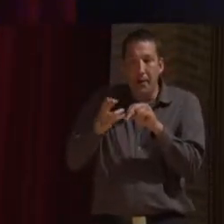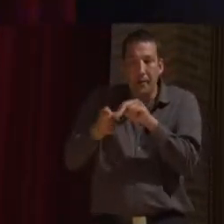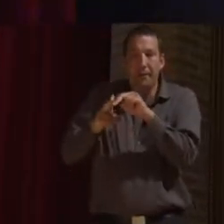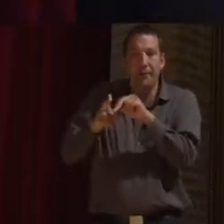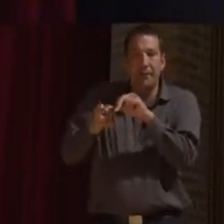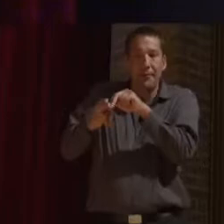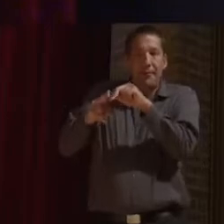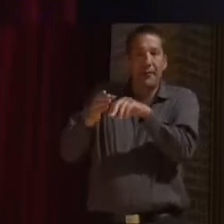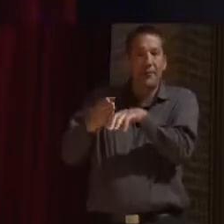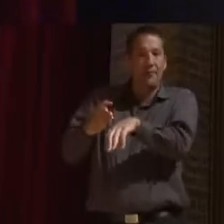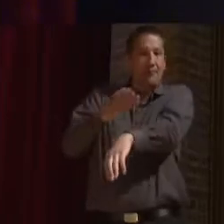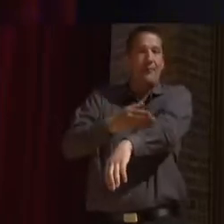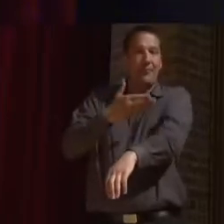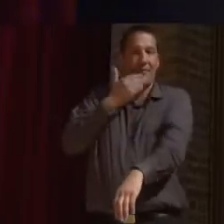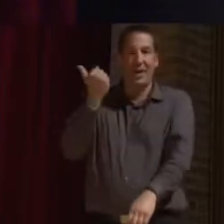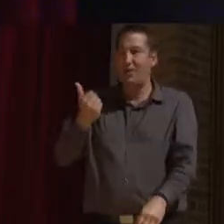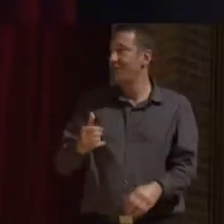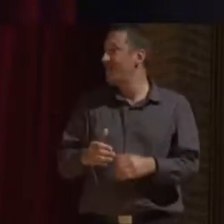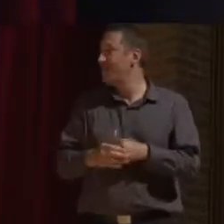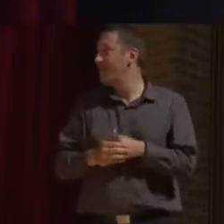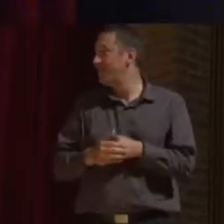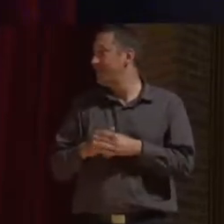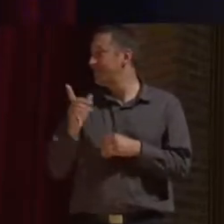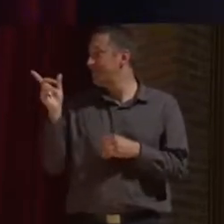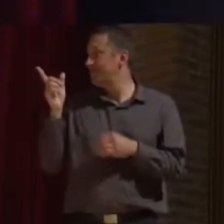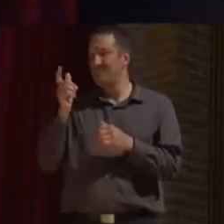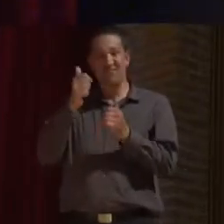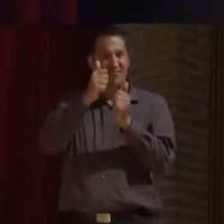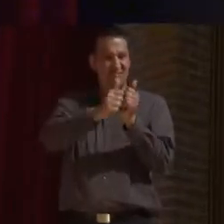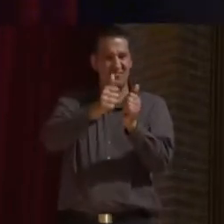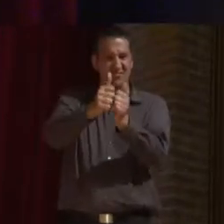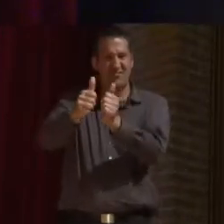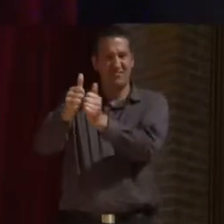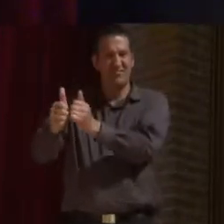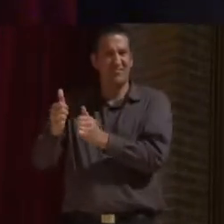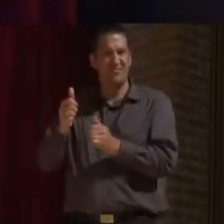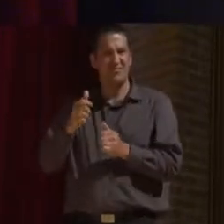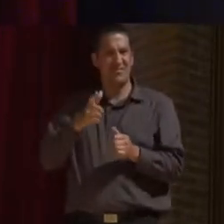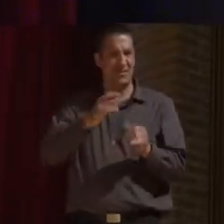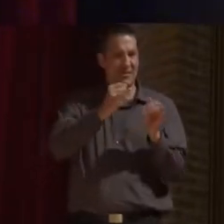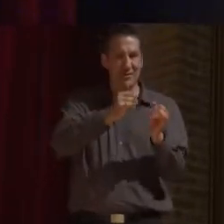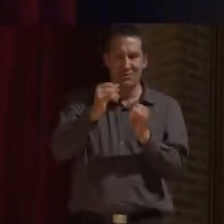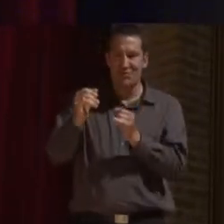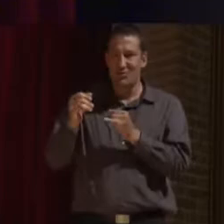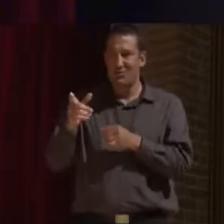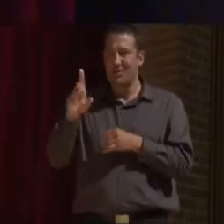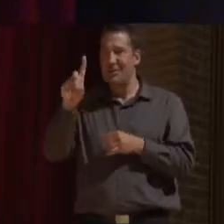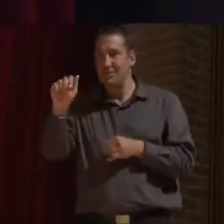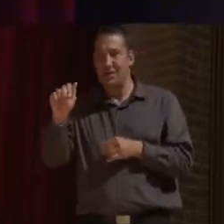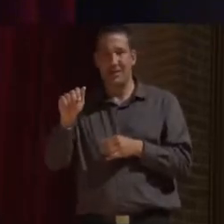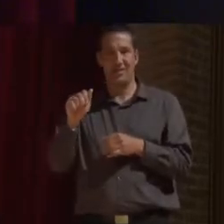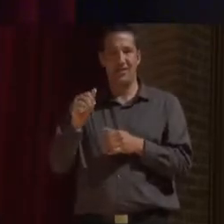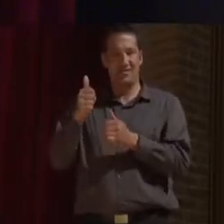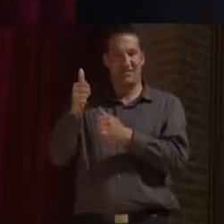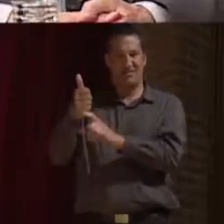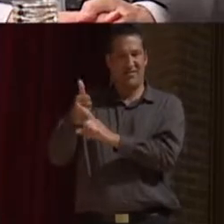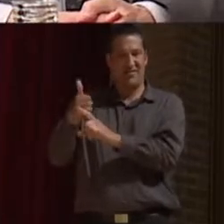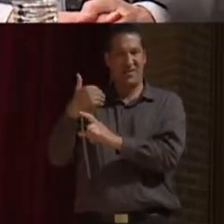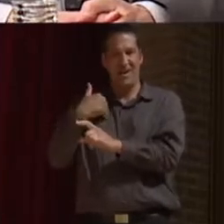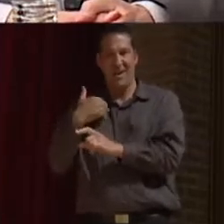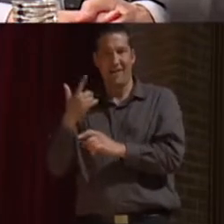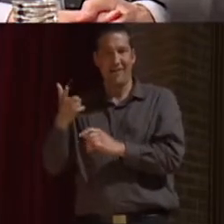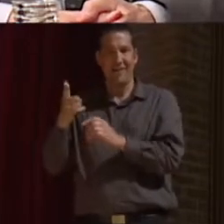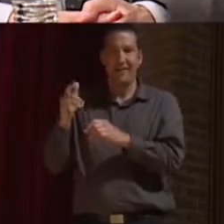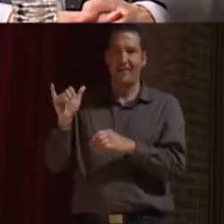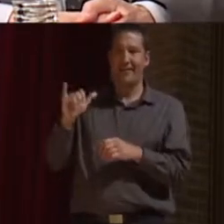saw another hand. Yeah, John. Each individual kid with a disability has strengths and weaknesses. We have to find the right job for each one of those.